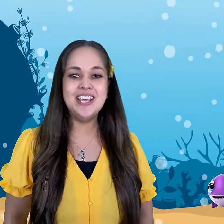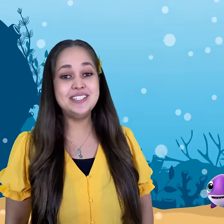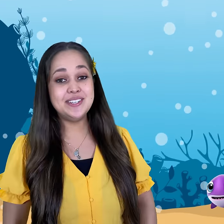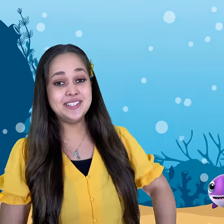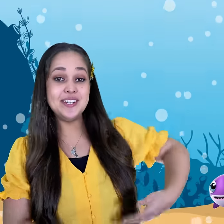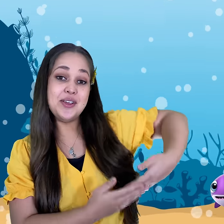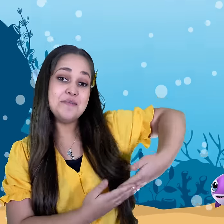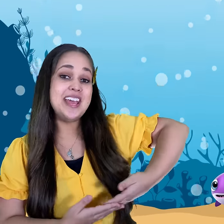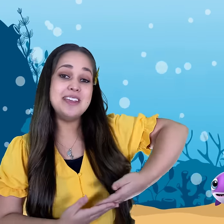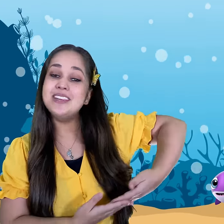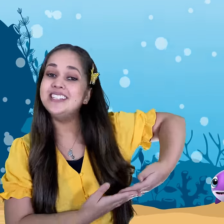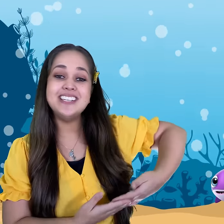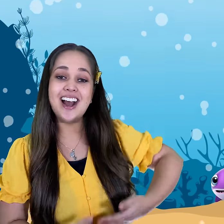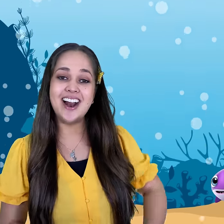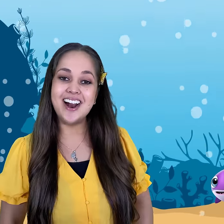do.